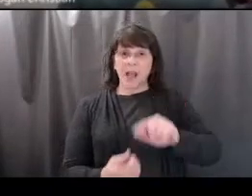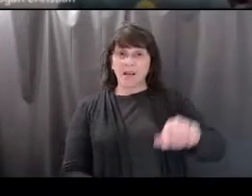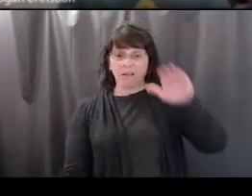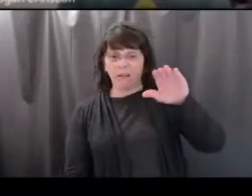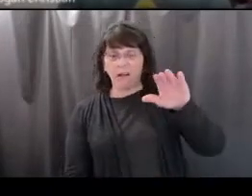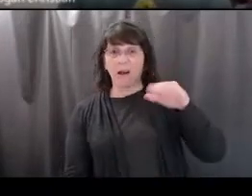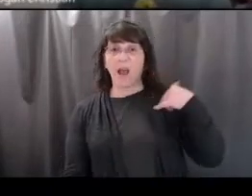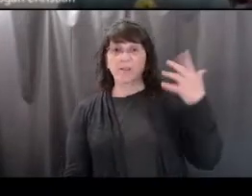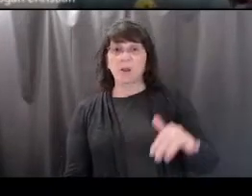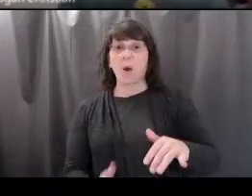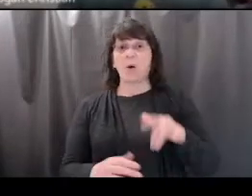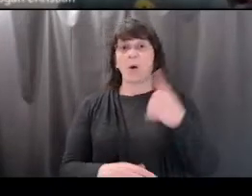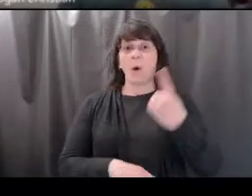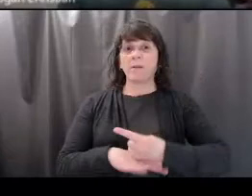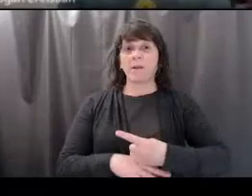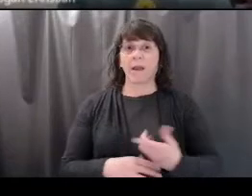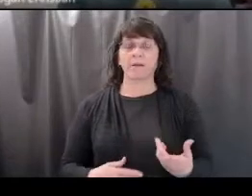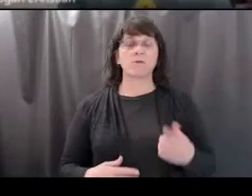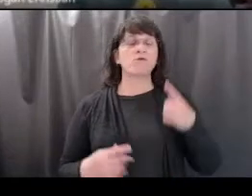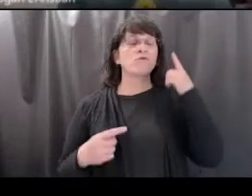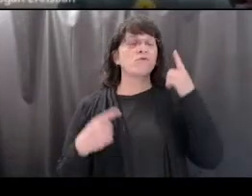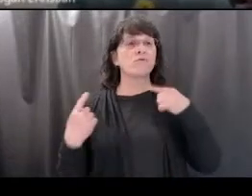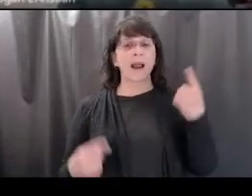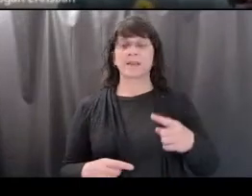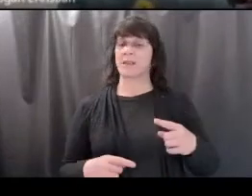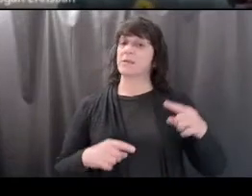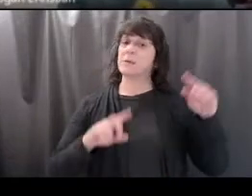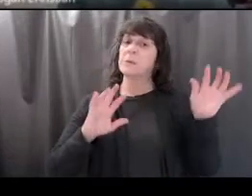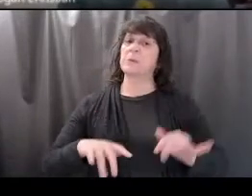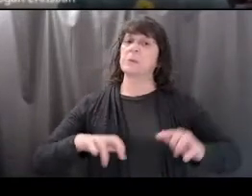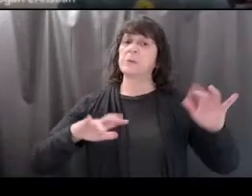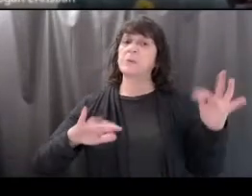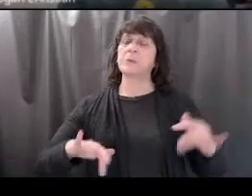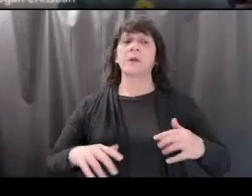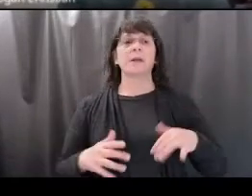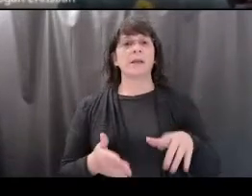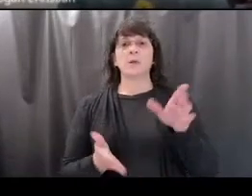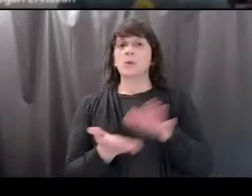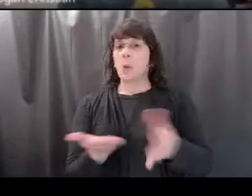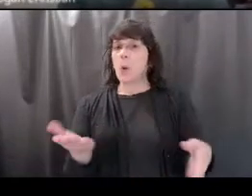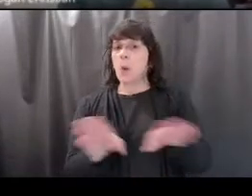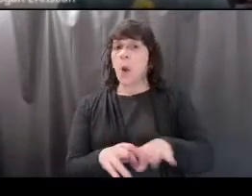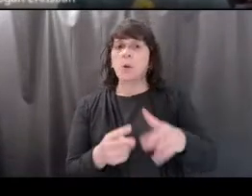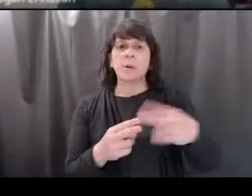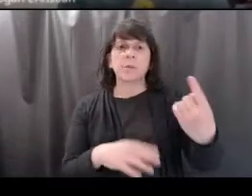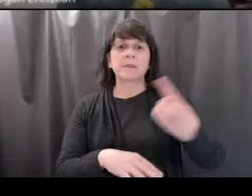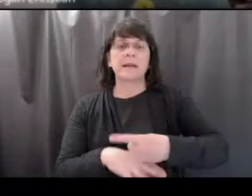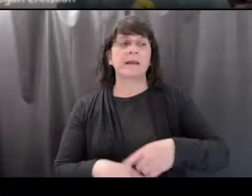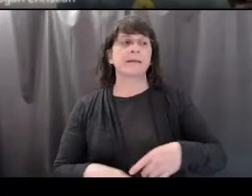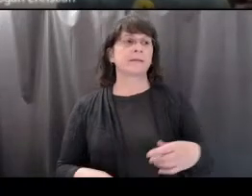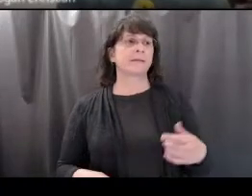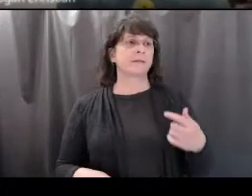hours. So this was a crazy storm. It totally canceled school for a couple of days. And